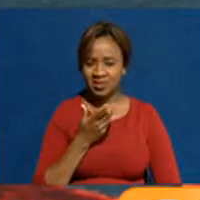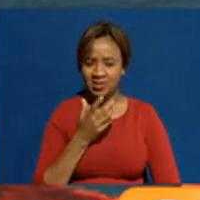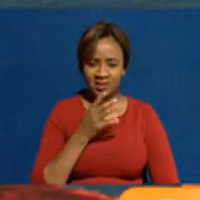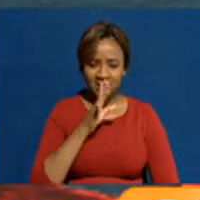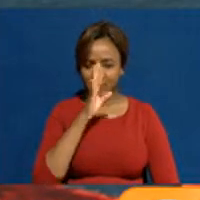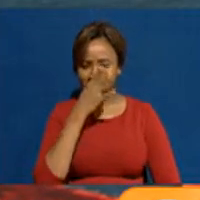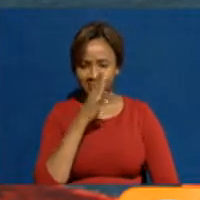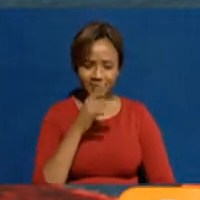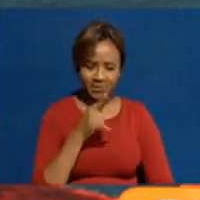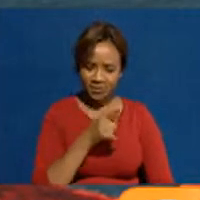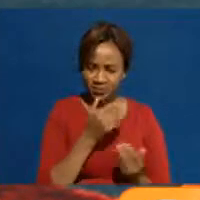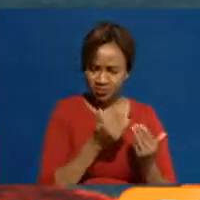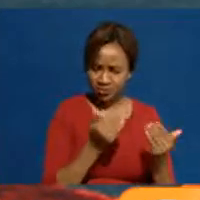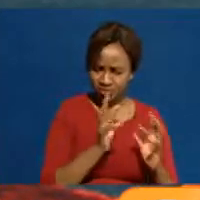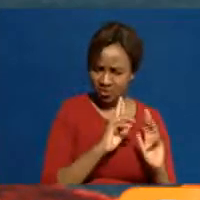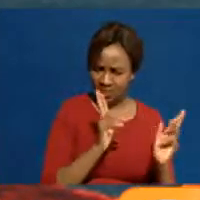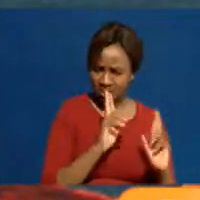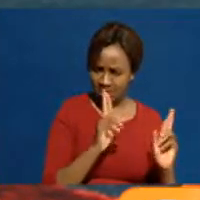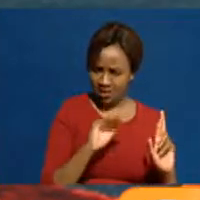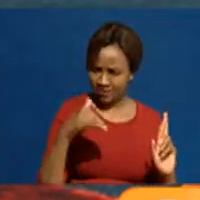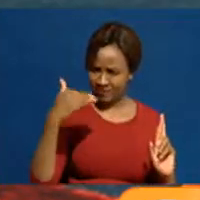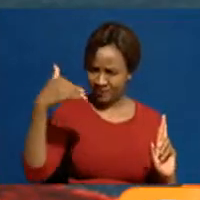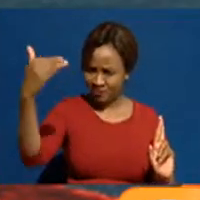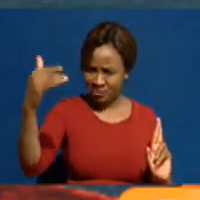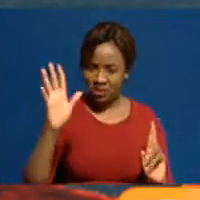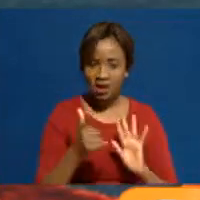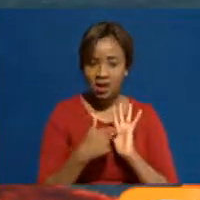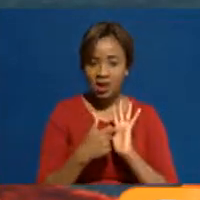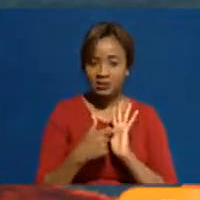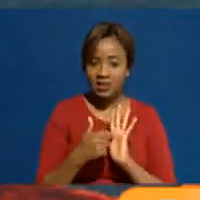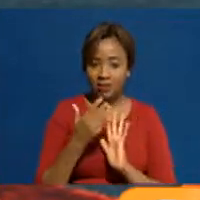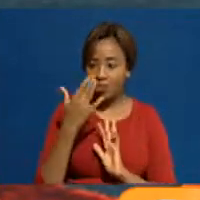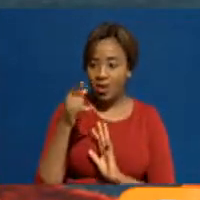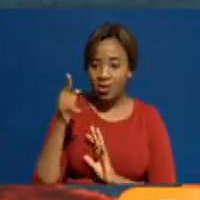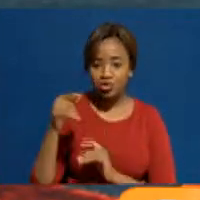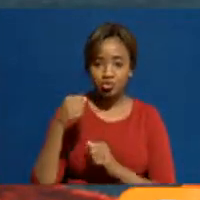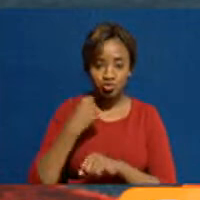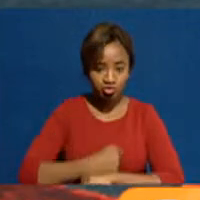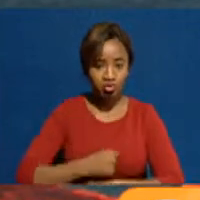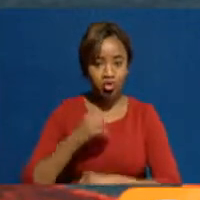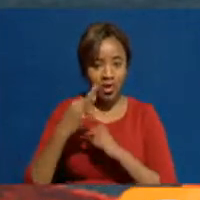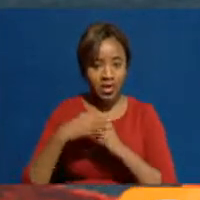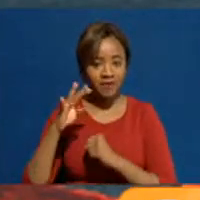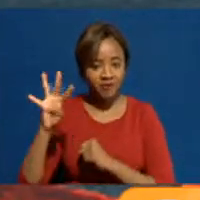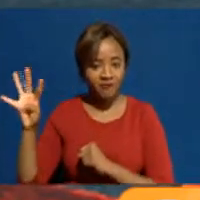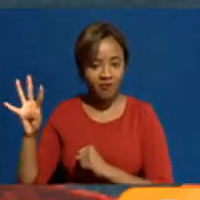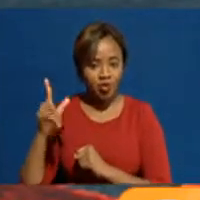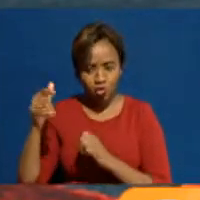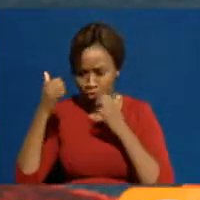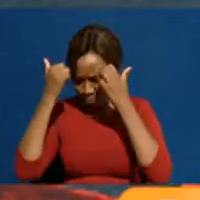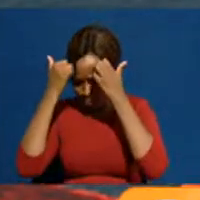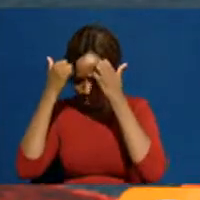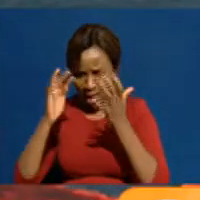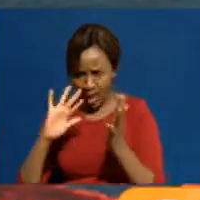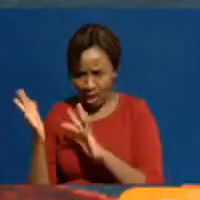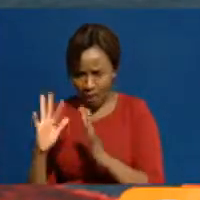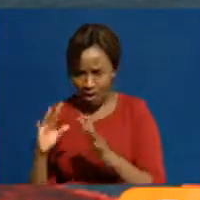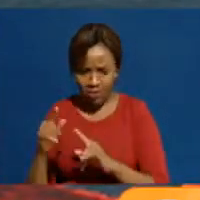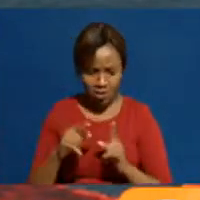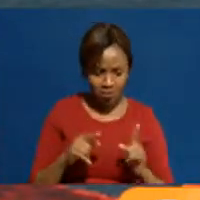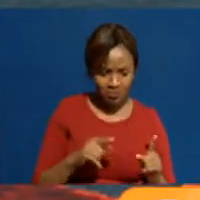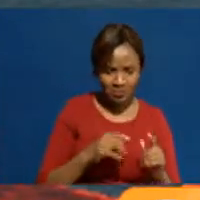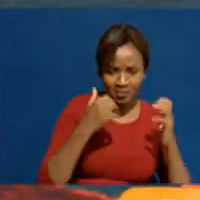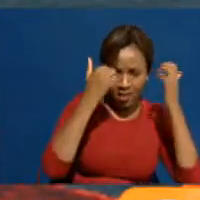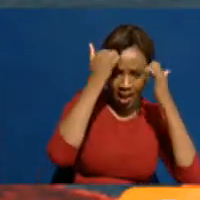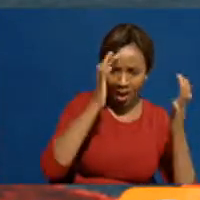are not being prepared as much as, say, you were? You just mentioned you went through 844. When you make that comparison, do you fear they're not getting what they